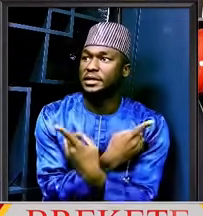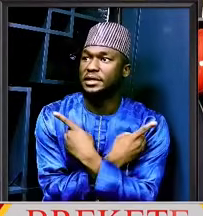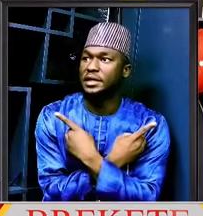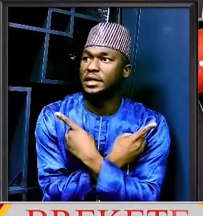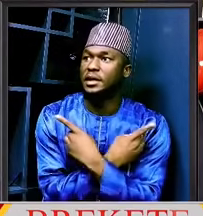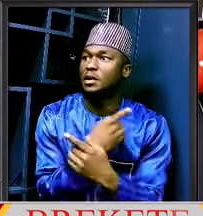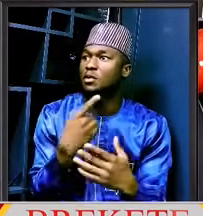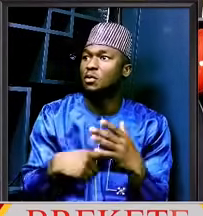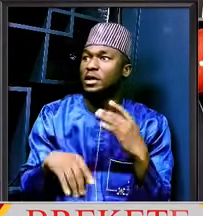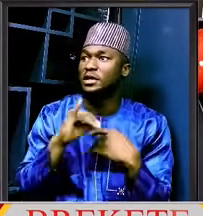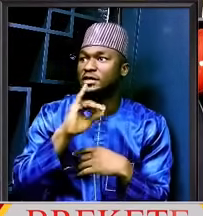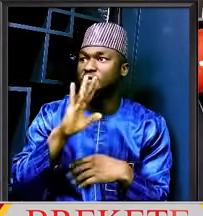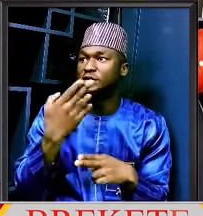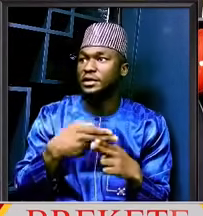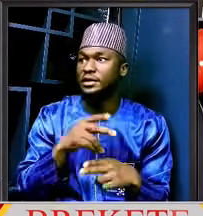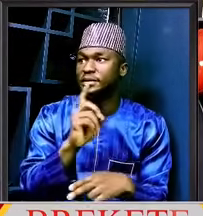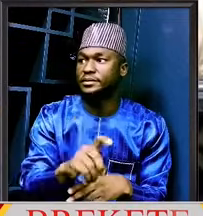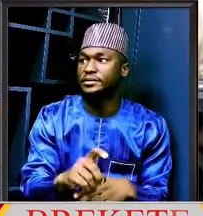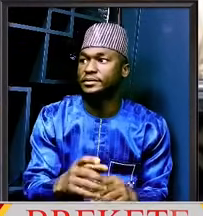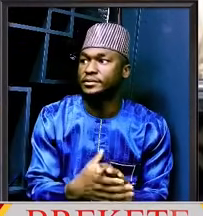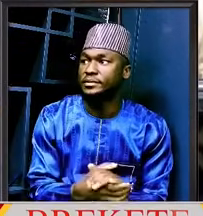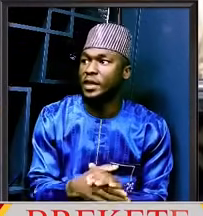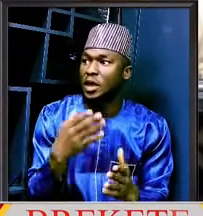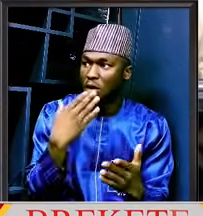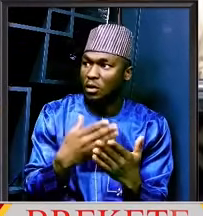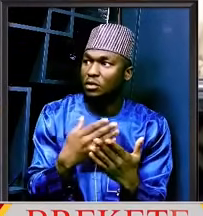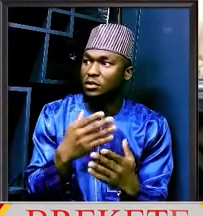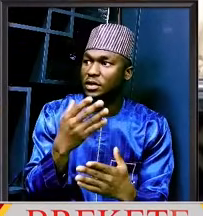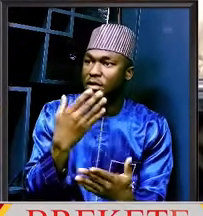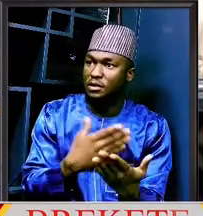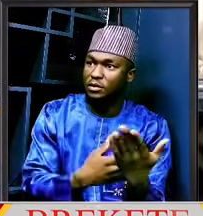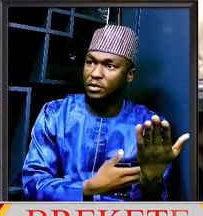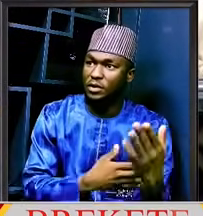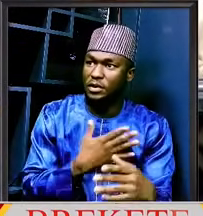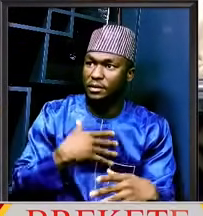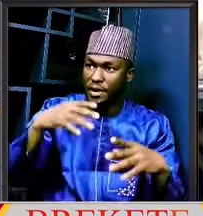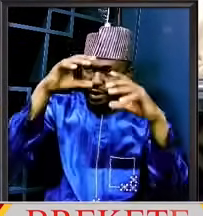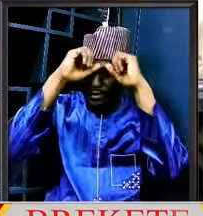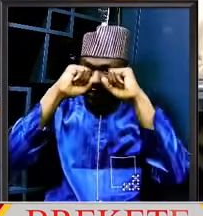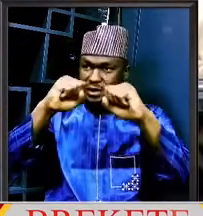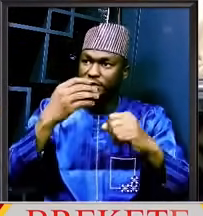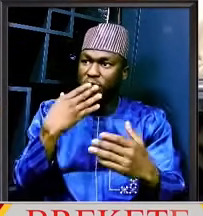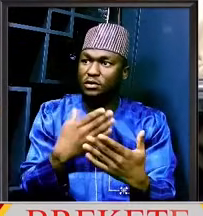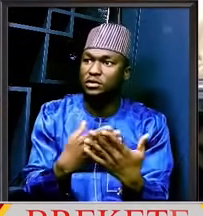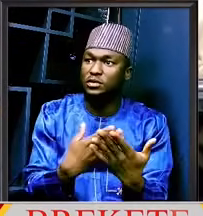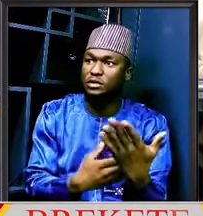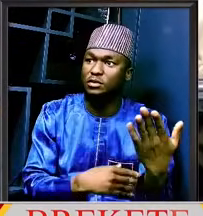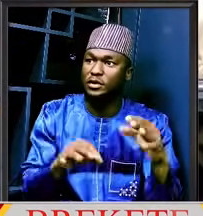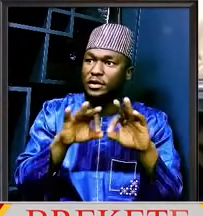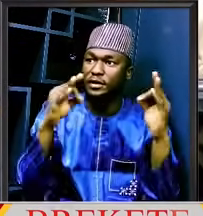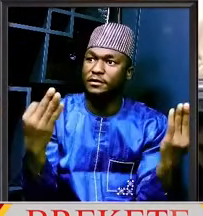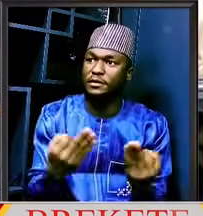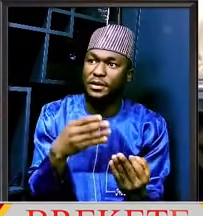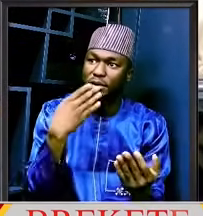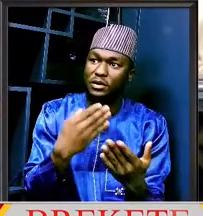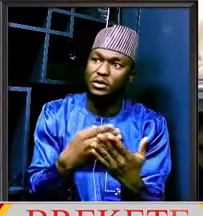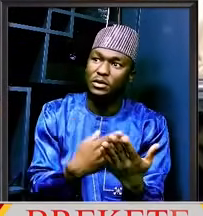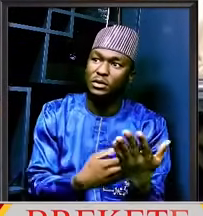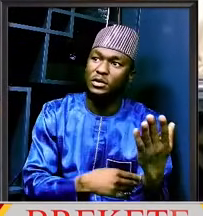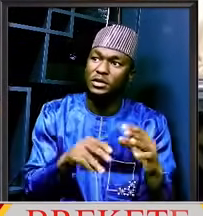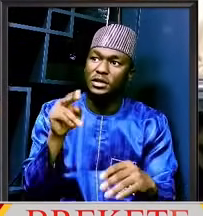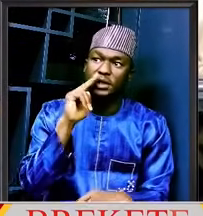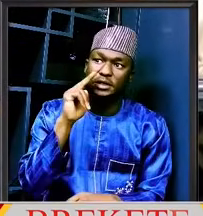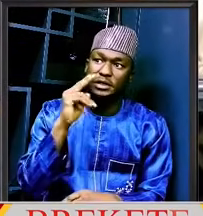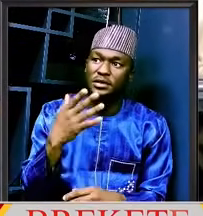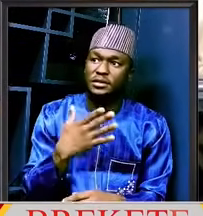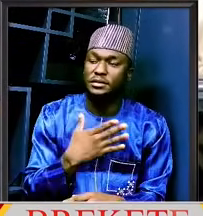sir. Waiting be your name. Good morning, my ordinary president. Good morning, Brekete Family. Good morning, Nigerians. My